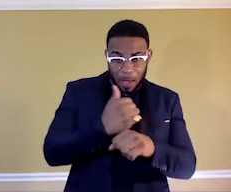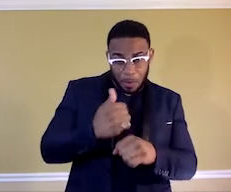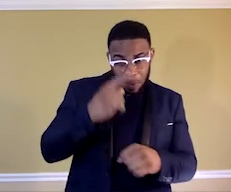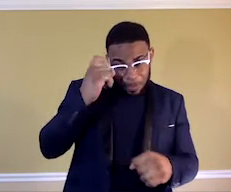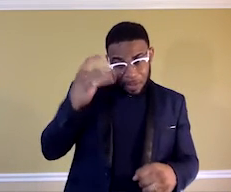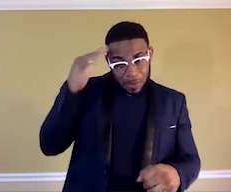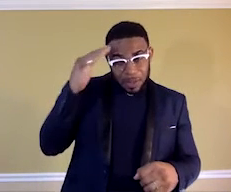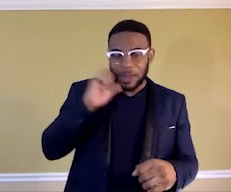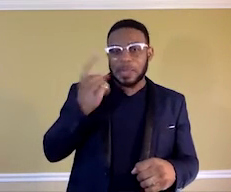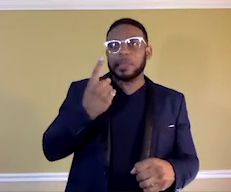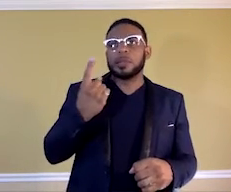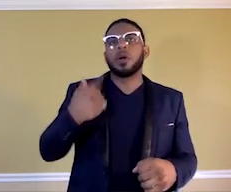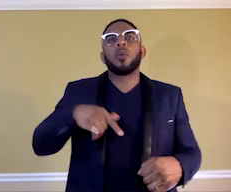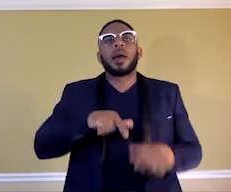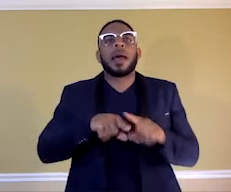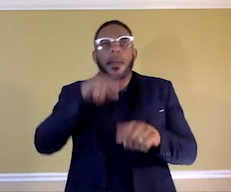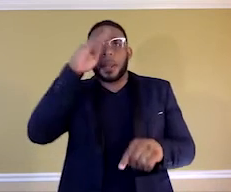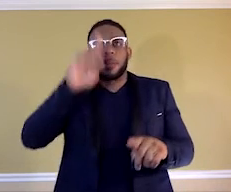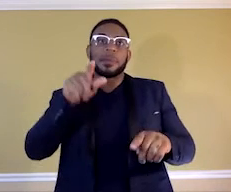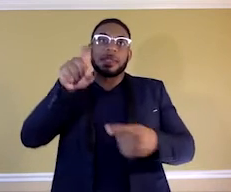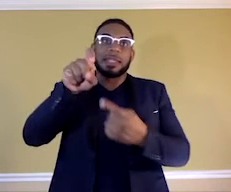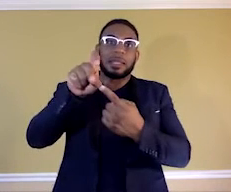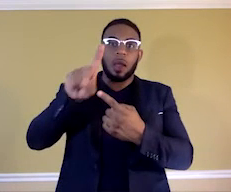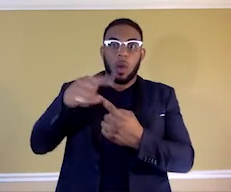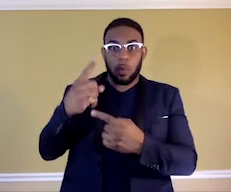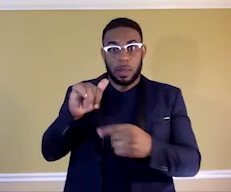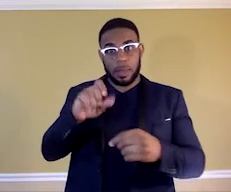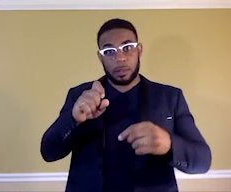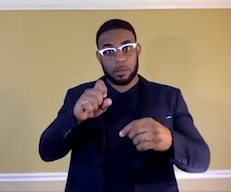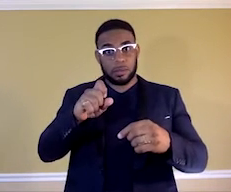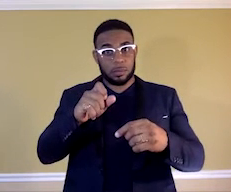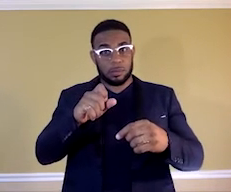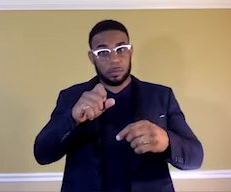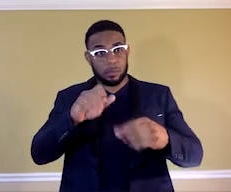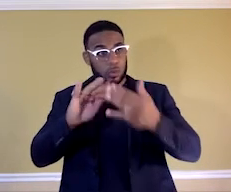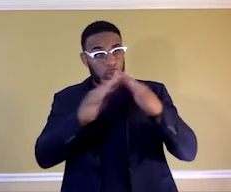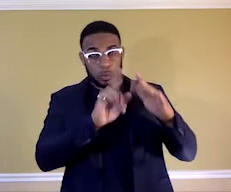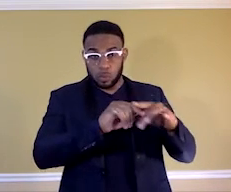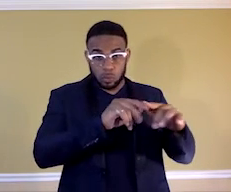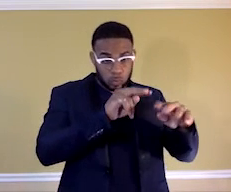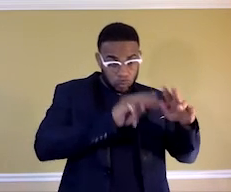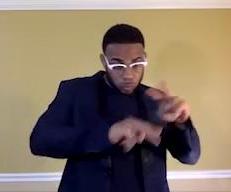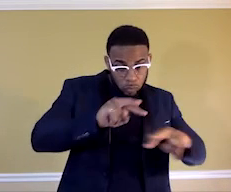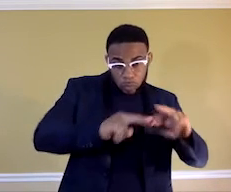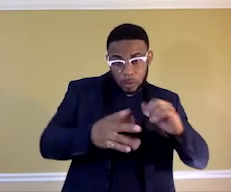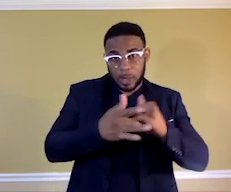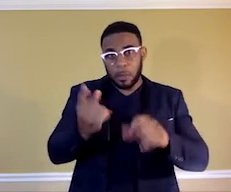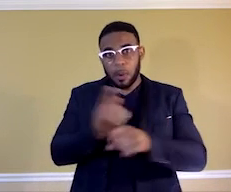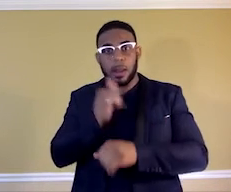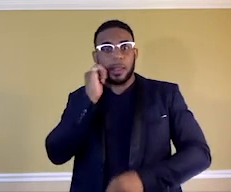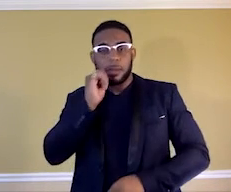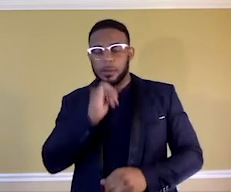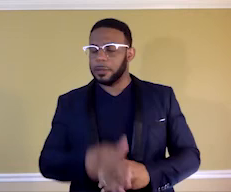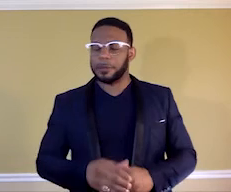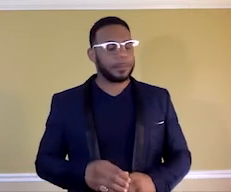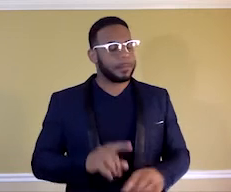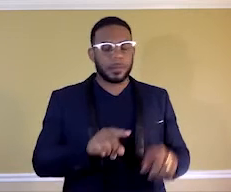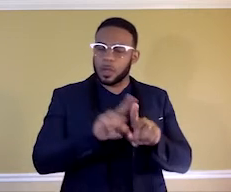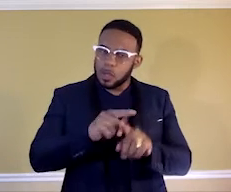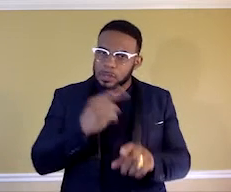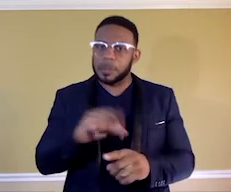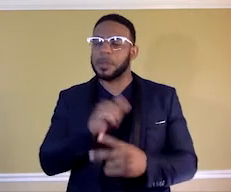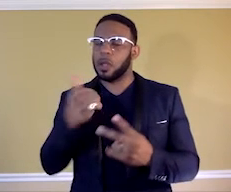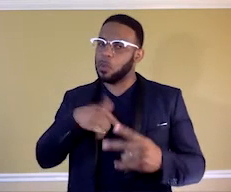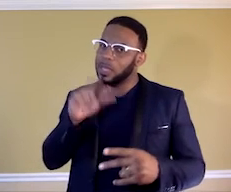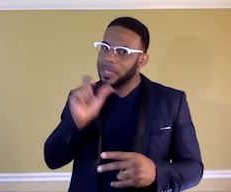not something that just we as Black people need as a group, as a community, to navigate tech properly on a daily basis, but it's something